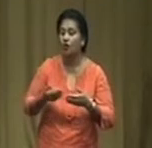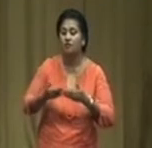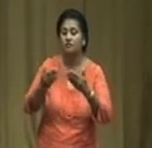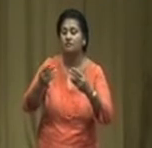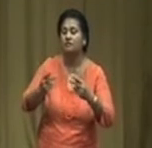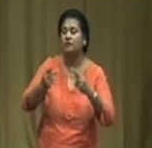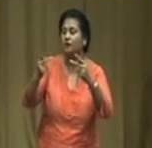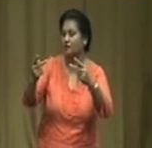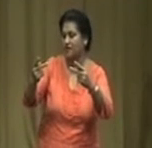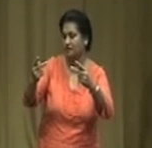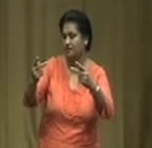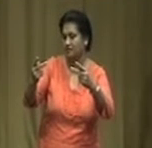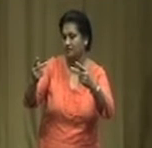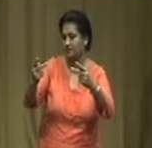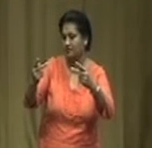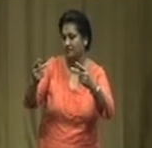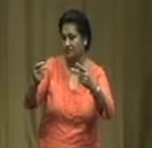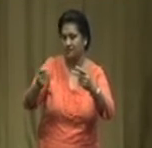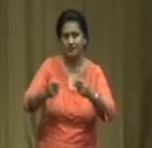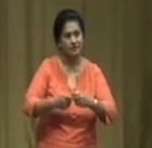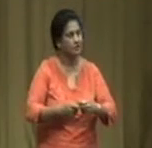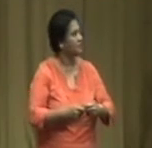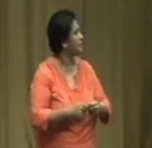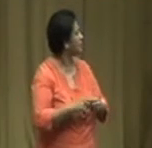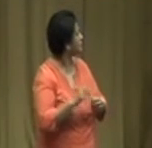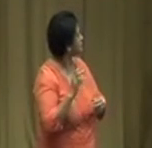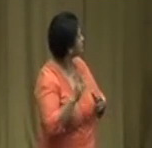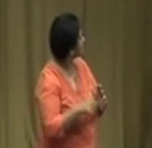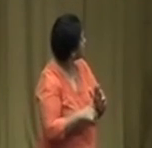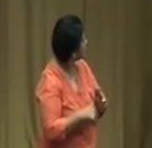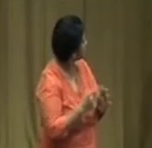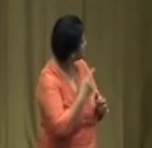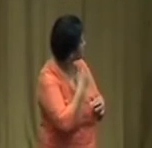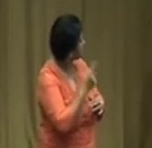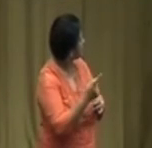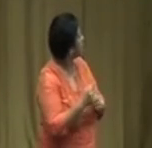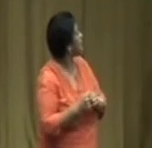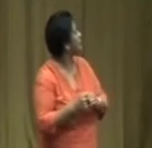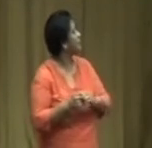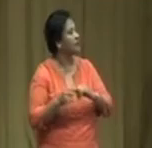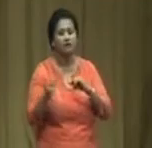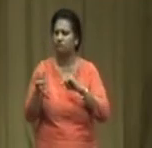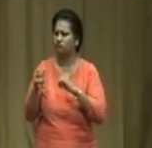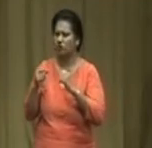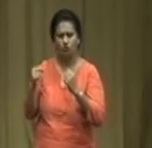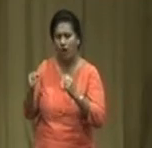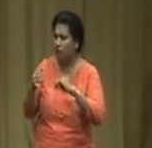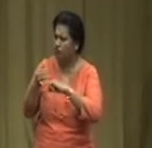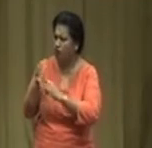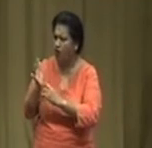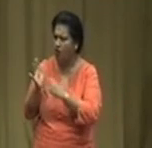we very often call straw man or straw person proposals. These are just concept ideas that we put out